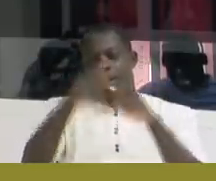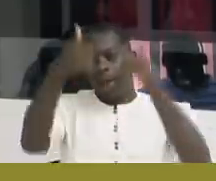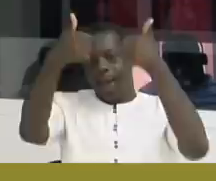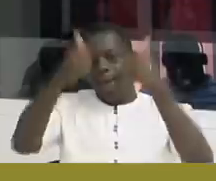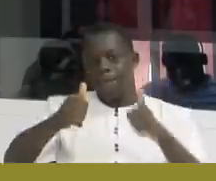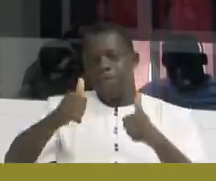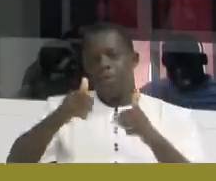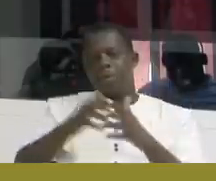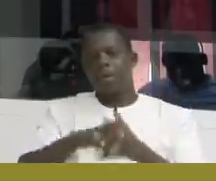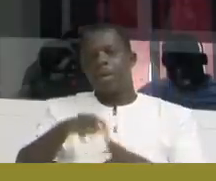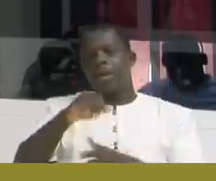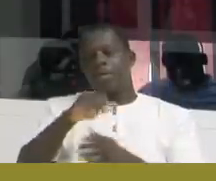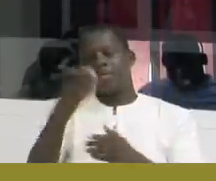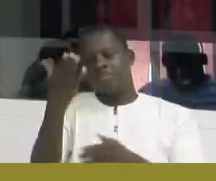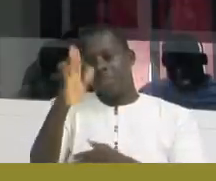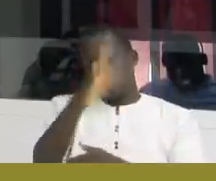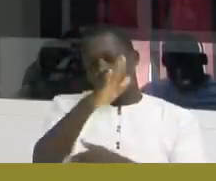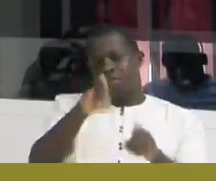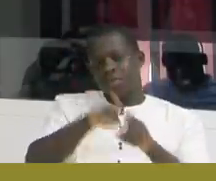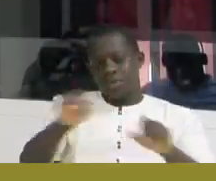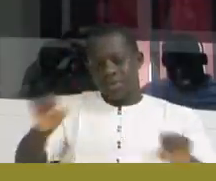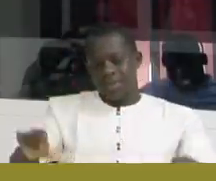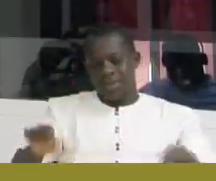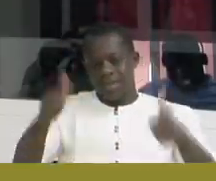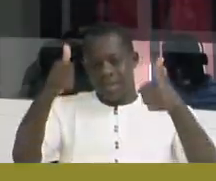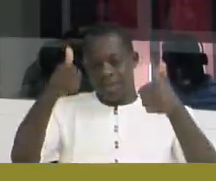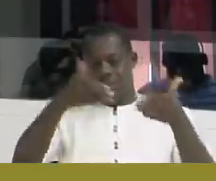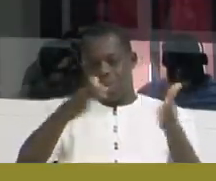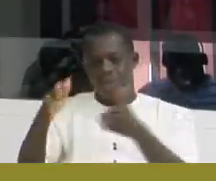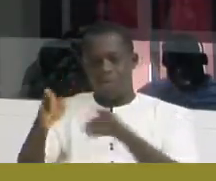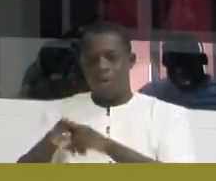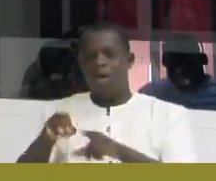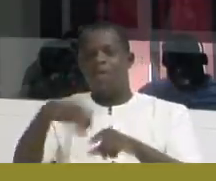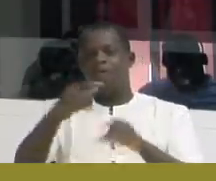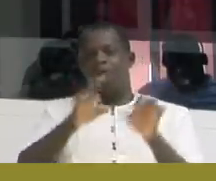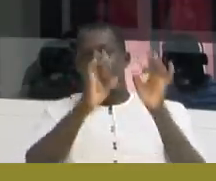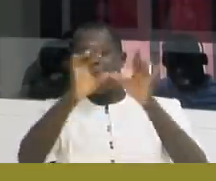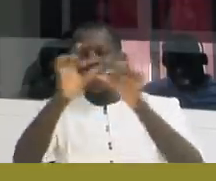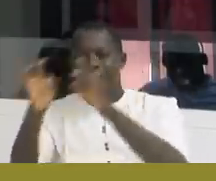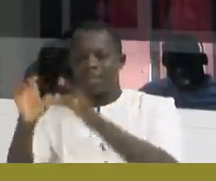happened, might have been the starting point for animosity.